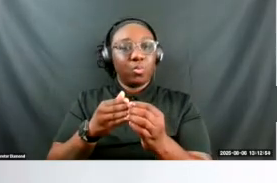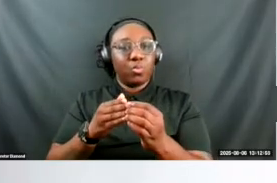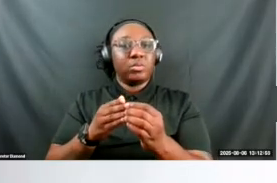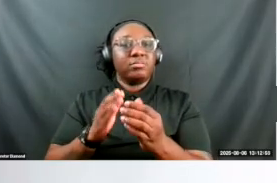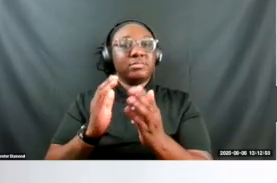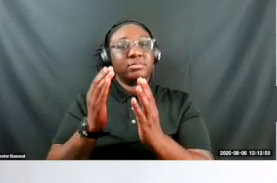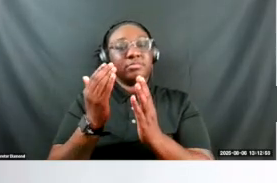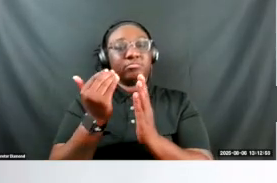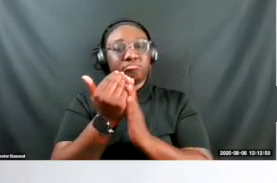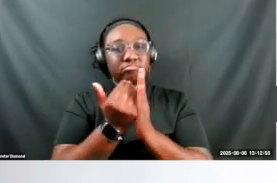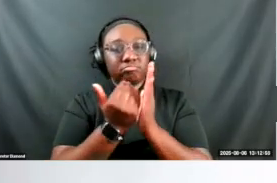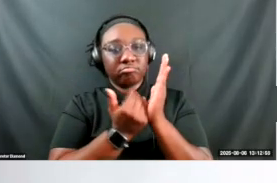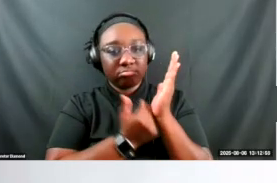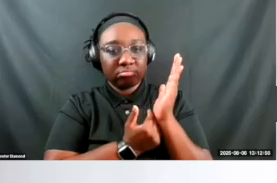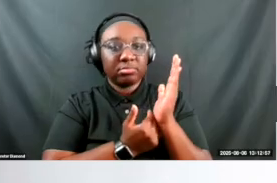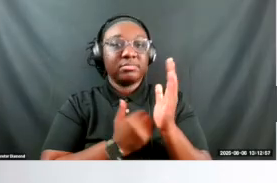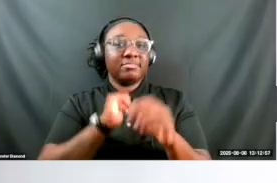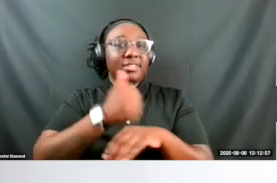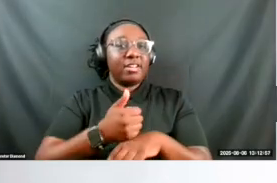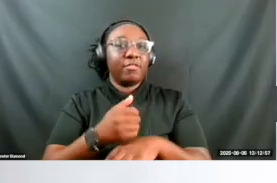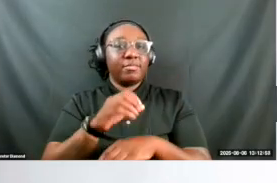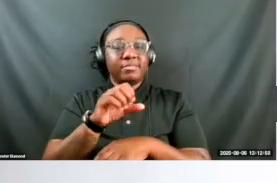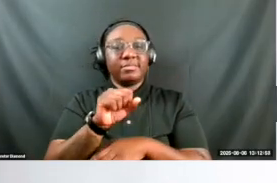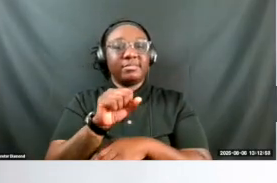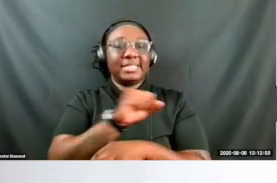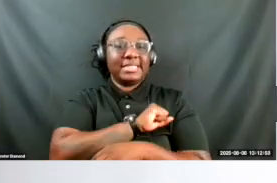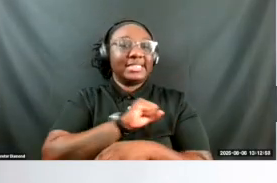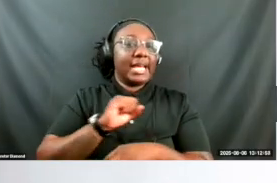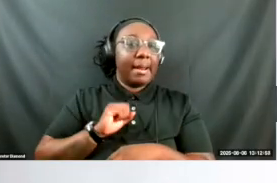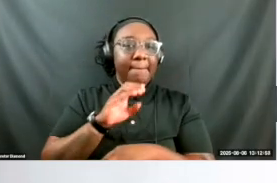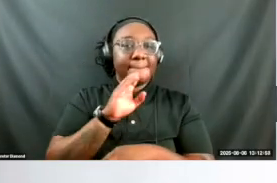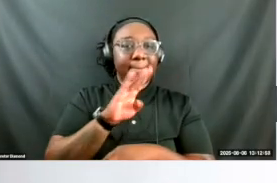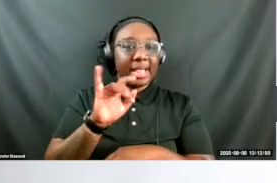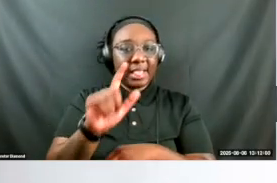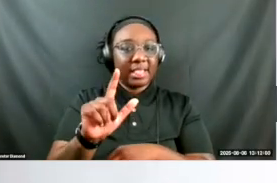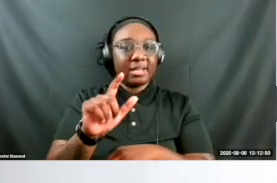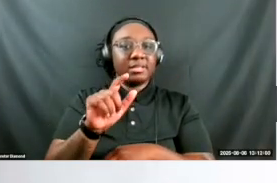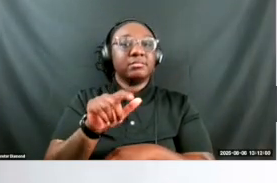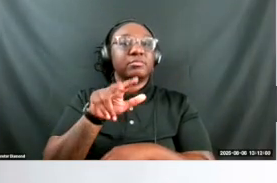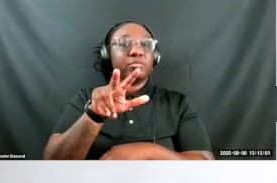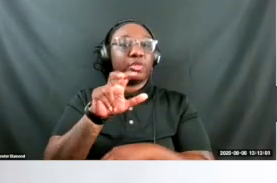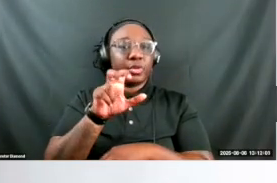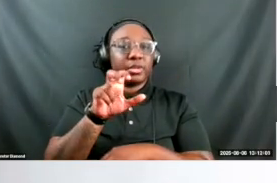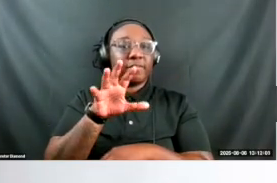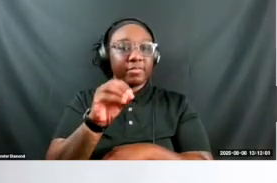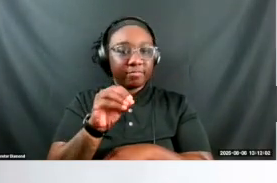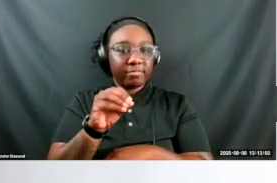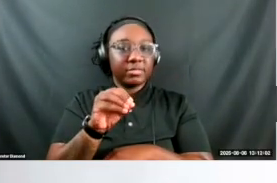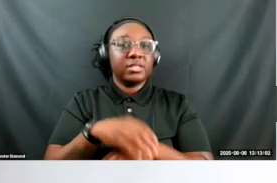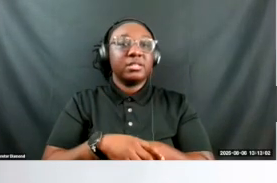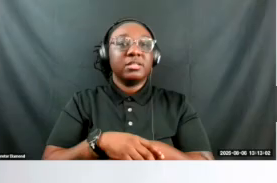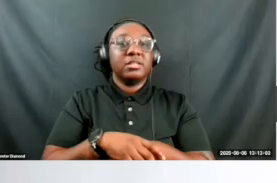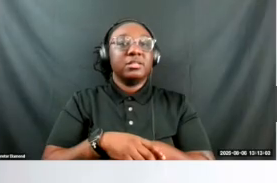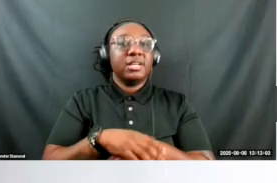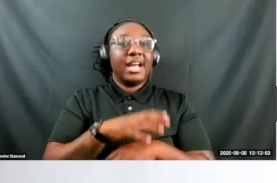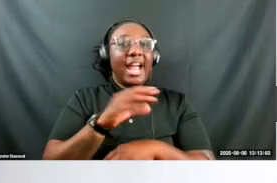report. Additionally, the funding plan supports executive orders and legislative mandates, such as the governor's executive orders